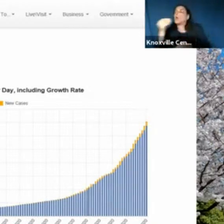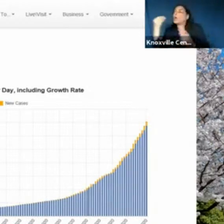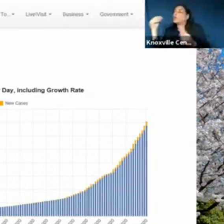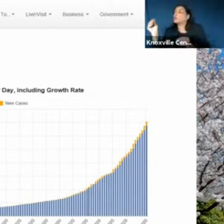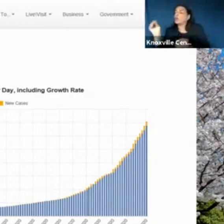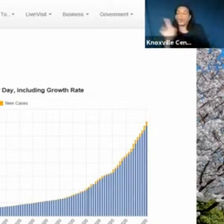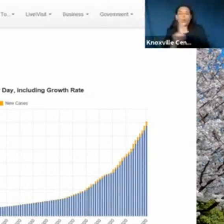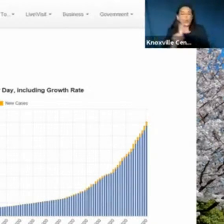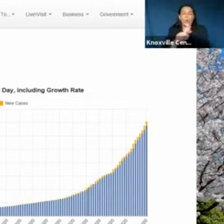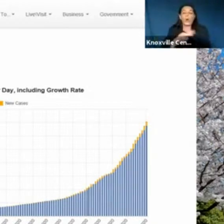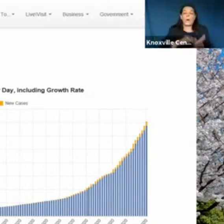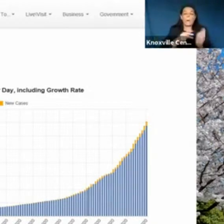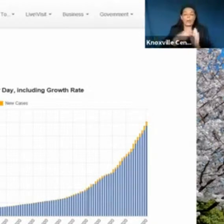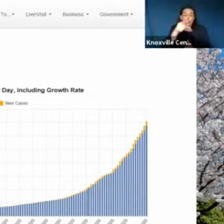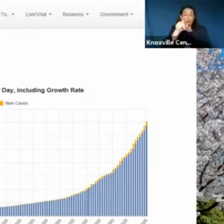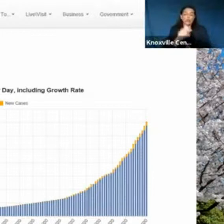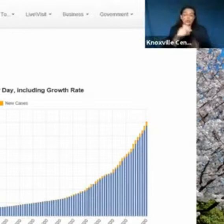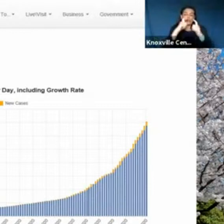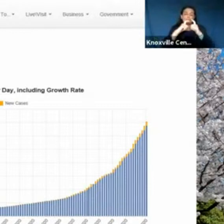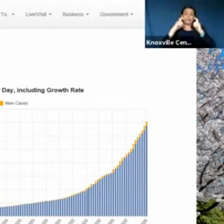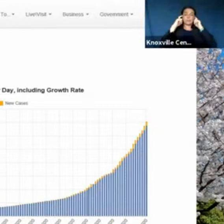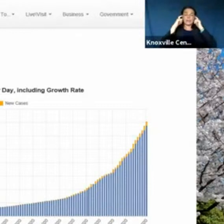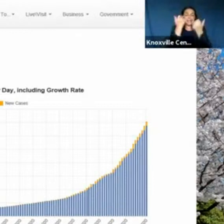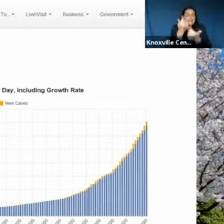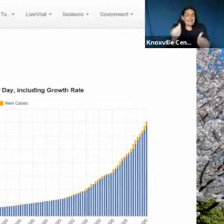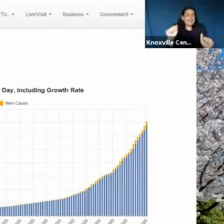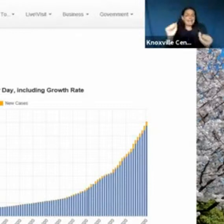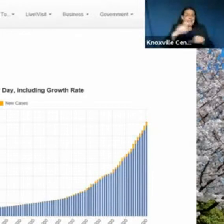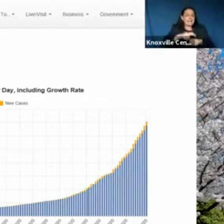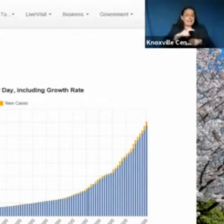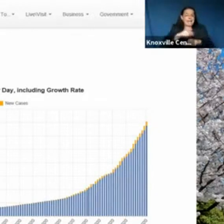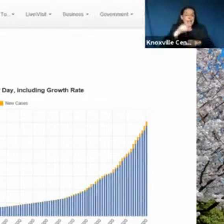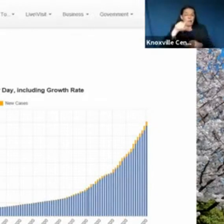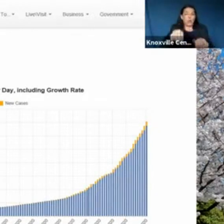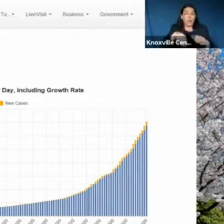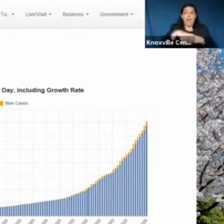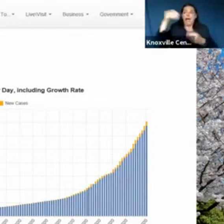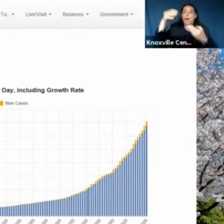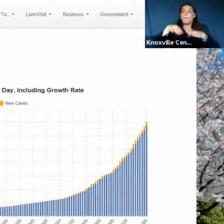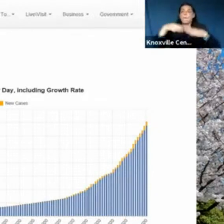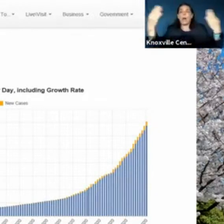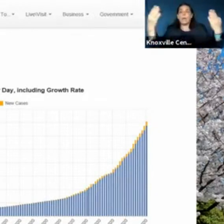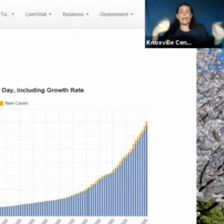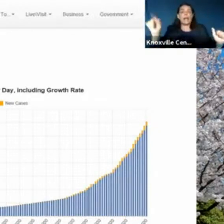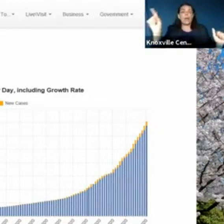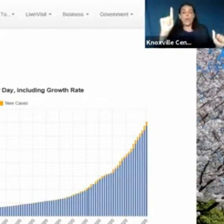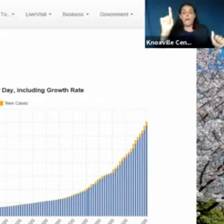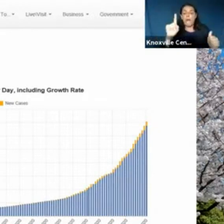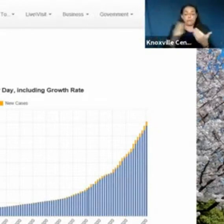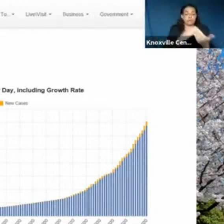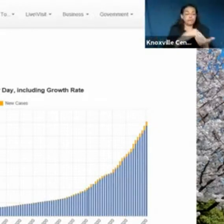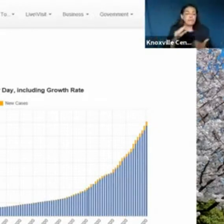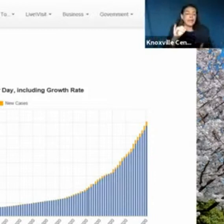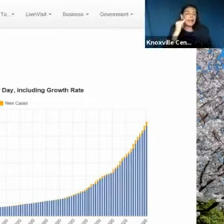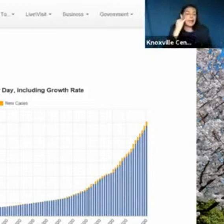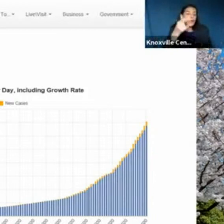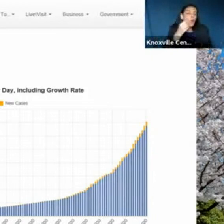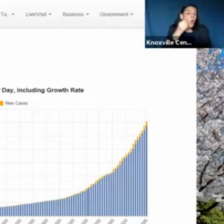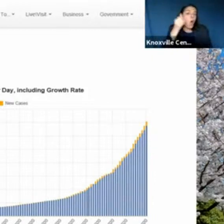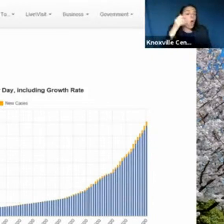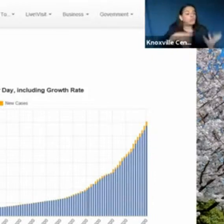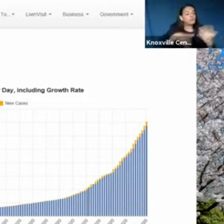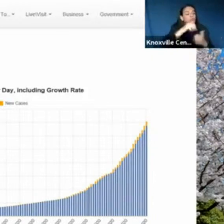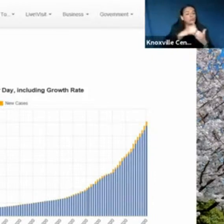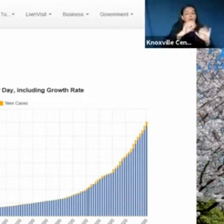store. You should be wearing a mask anytime you are in a public place, or even when you're at home hanging out with friends